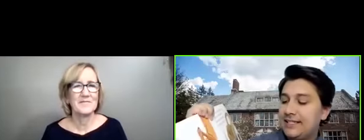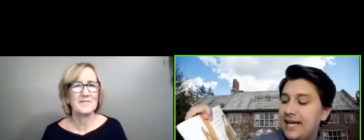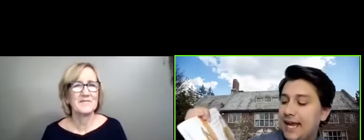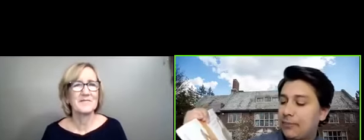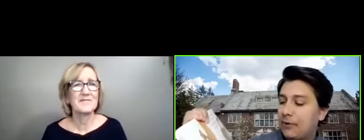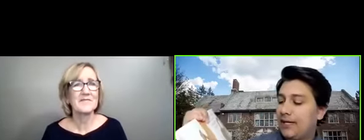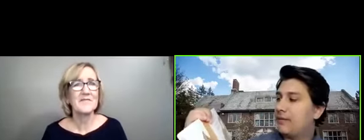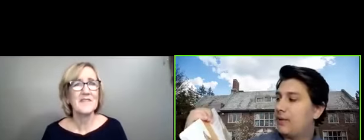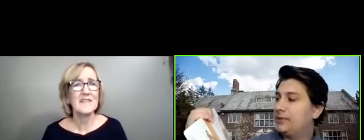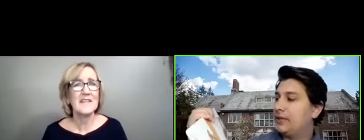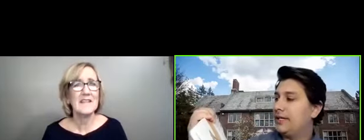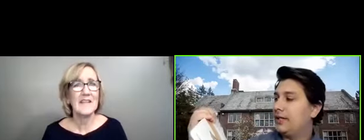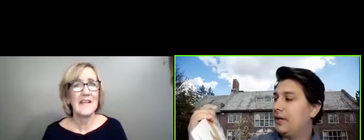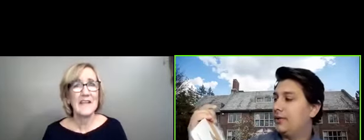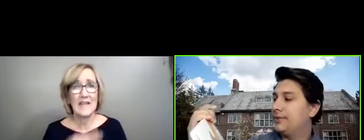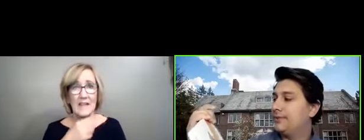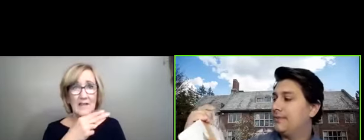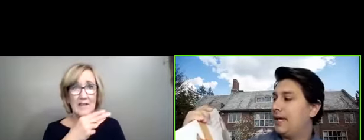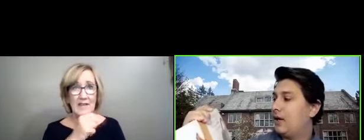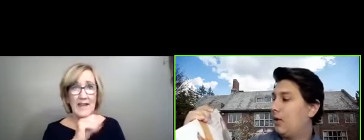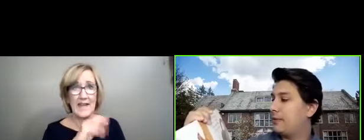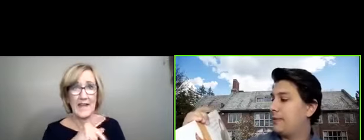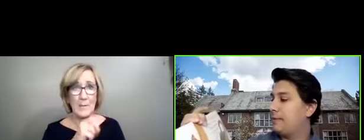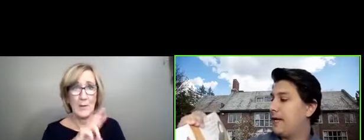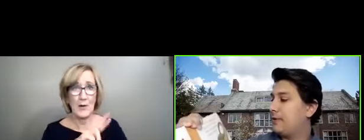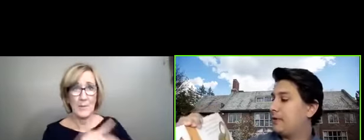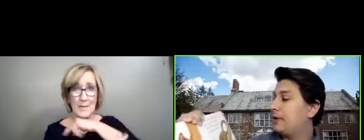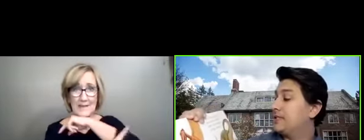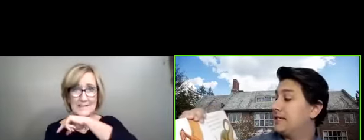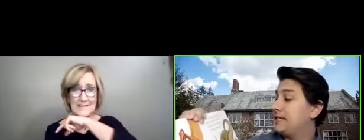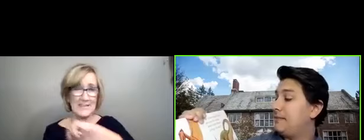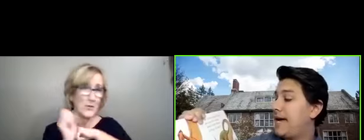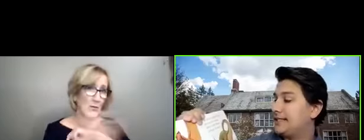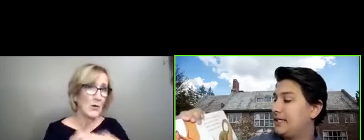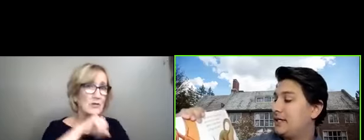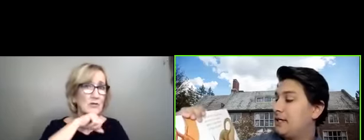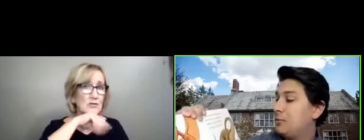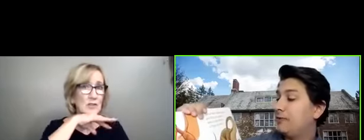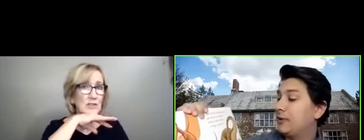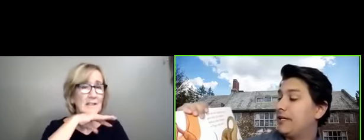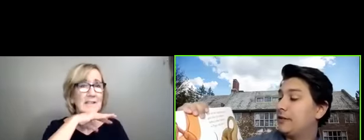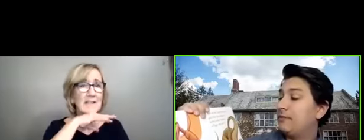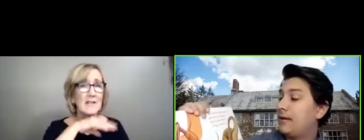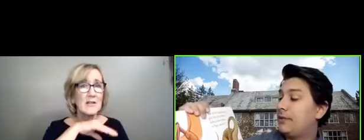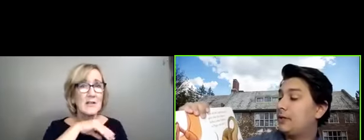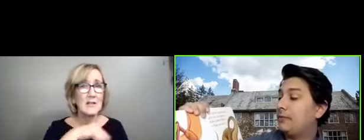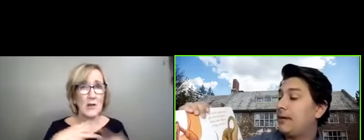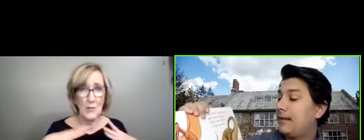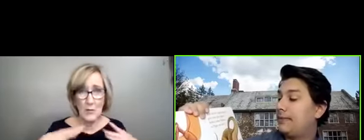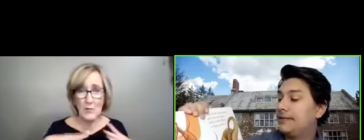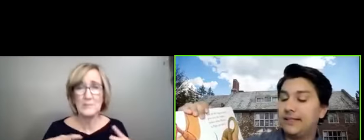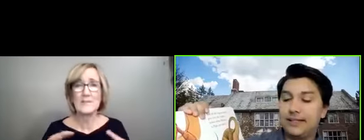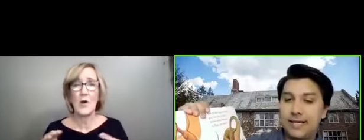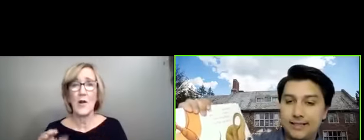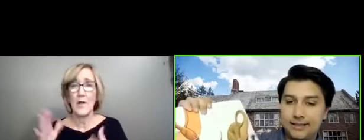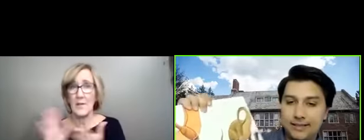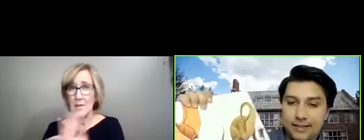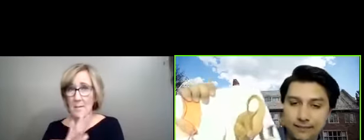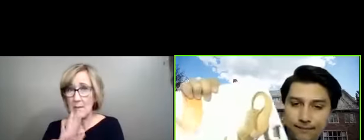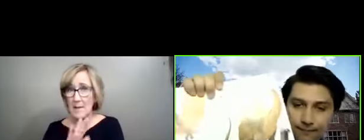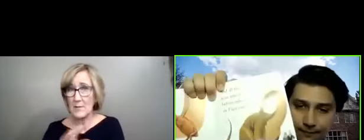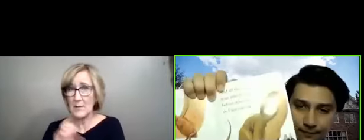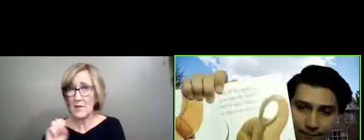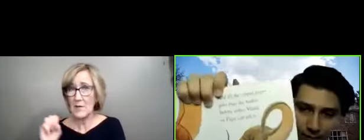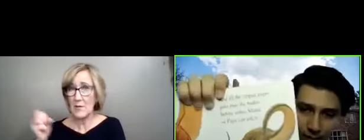And into the hamper, he throws dirty clothes. And all the ripped paper goes into the basket before either mama or papa can ask